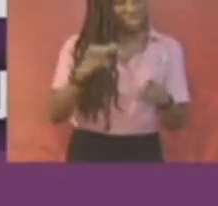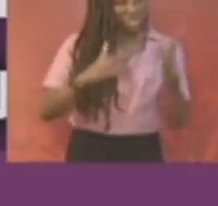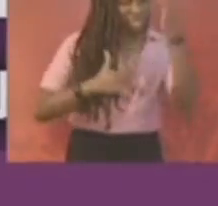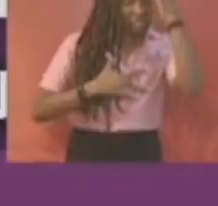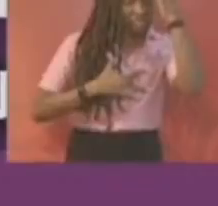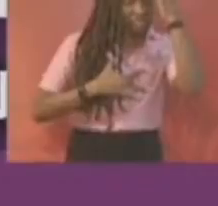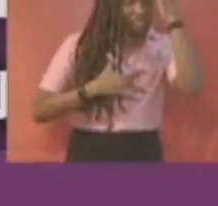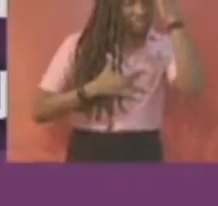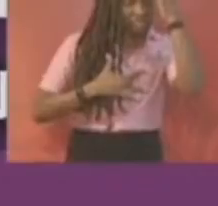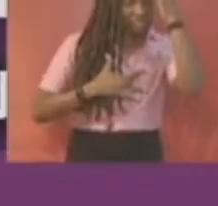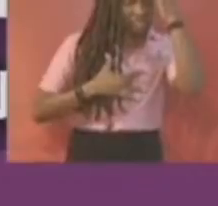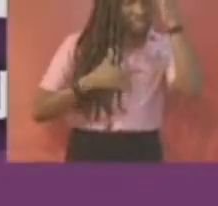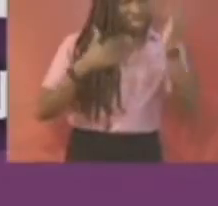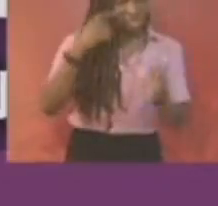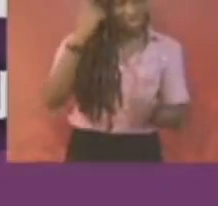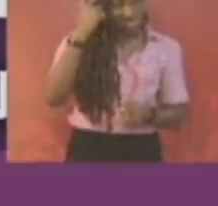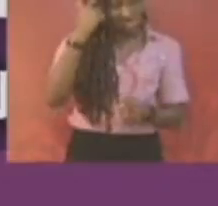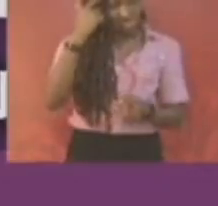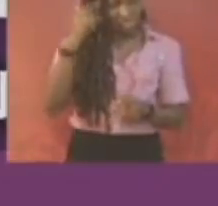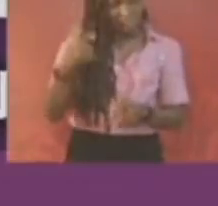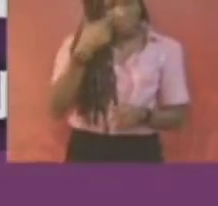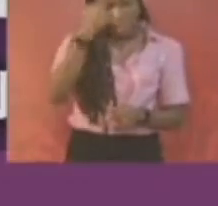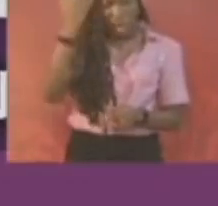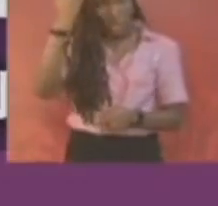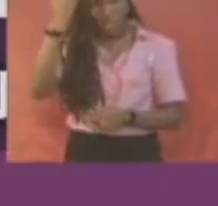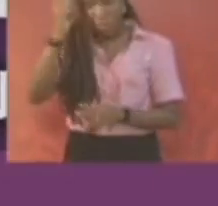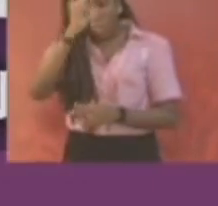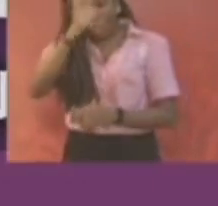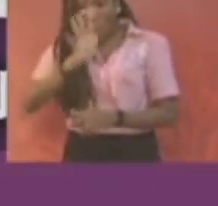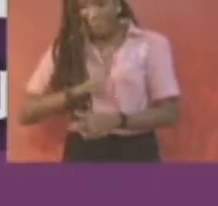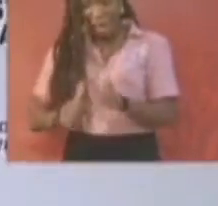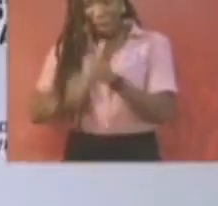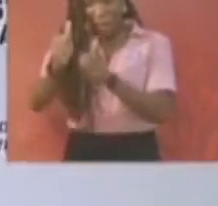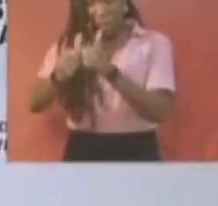overpopulation factor as the male prison? Thank you.